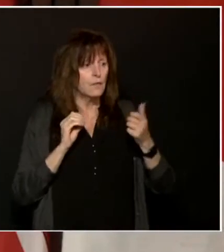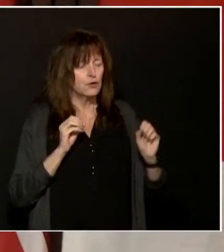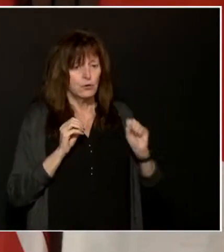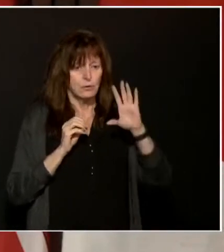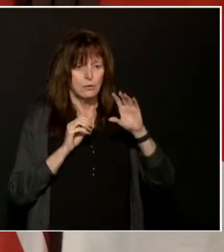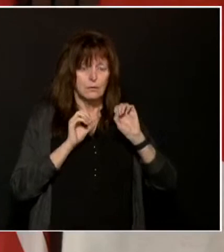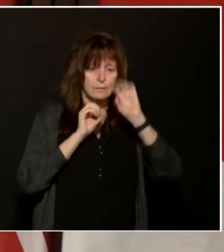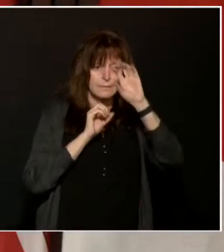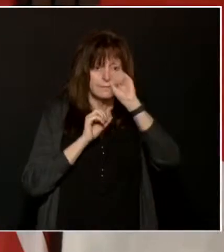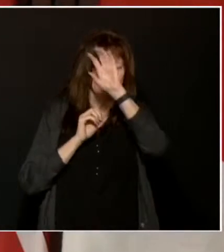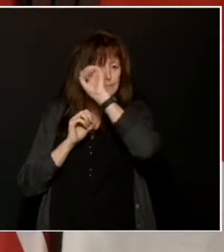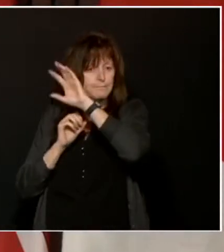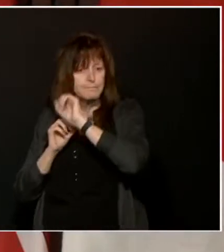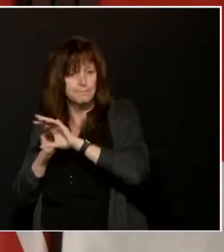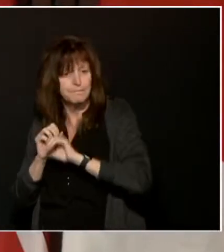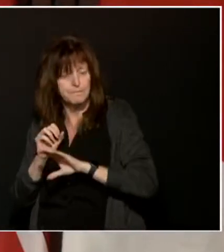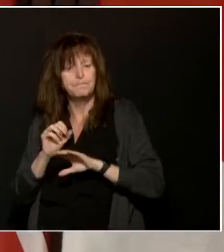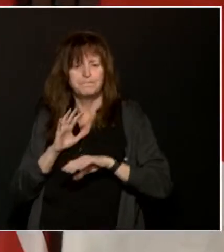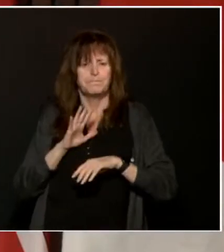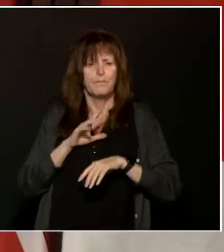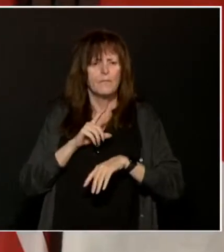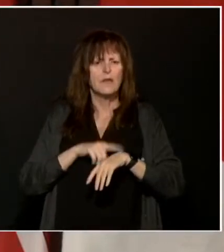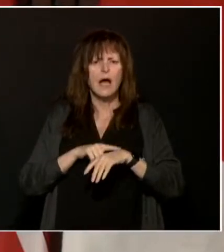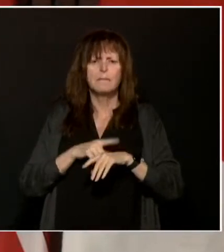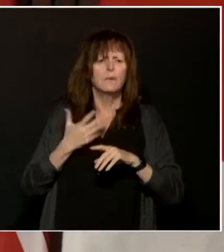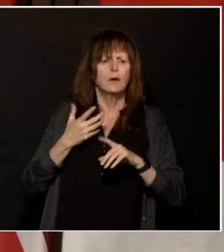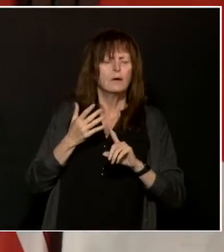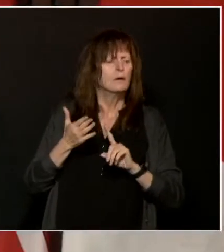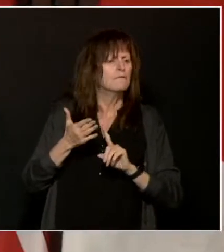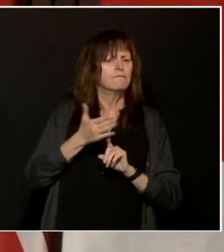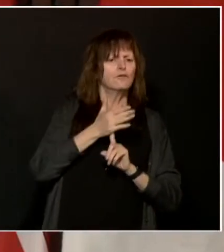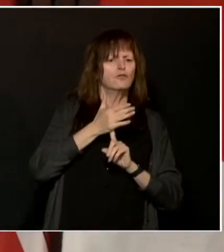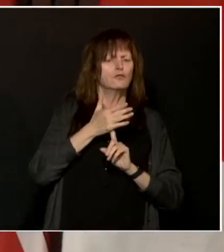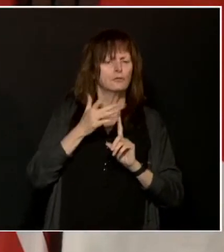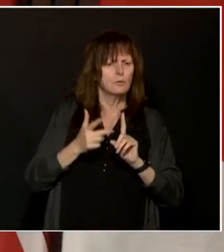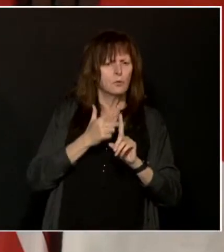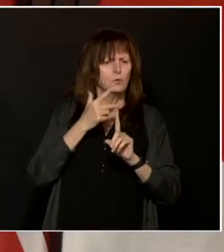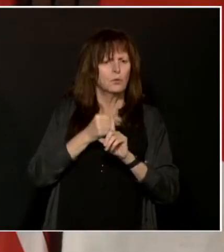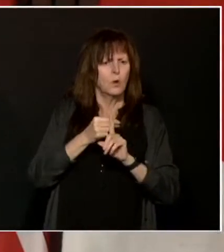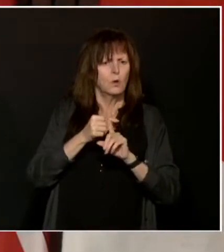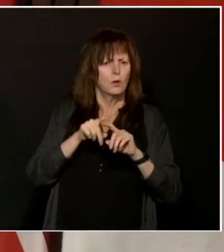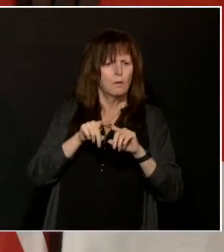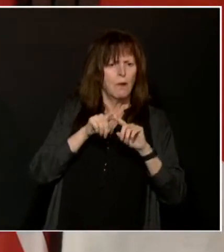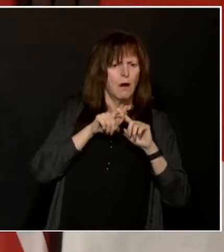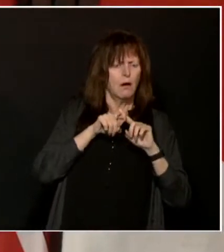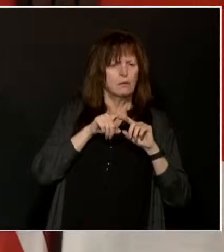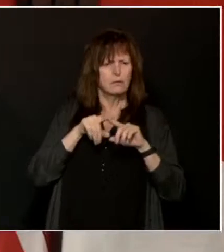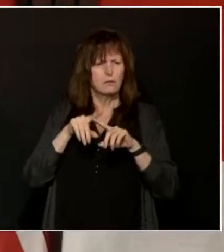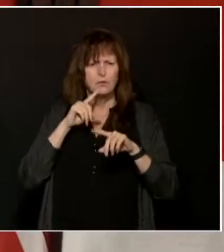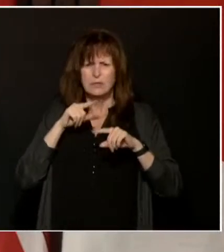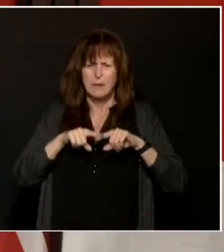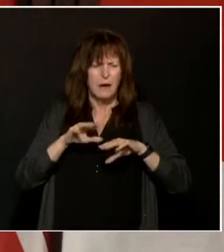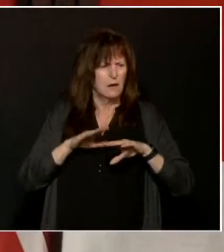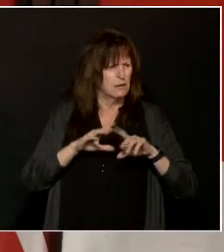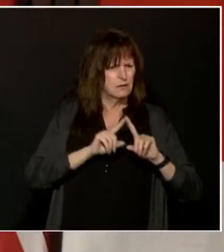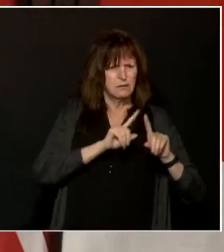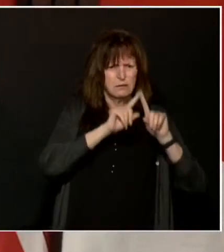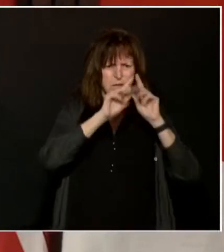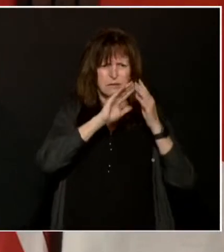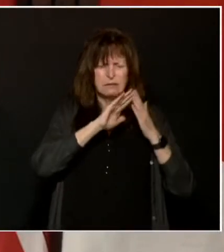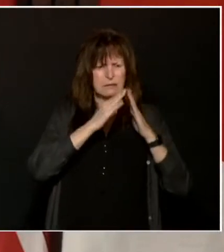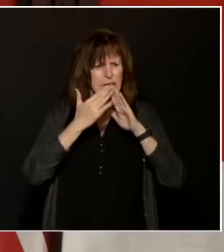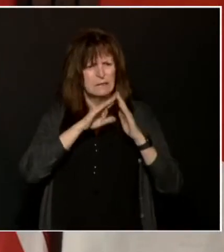the time of the pausing of the first doses was a number of different locations. So that required bringing those